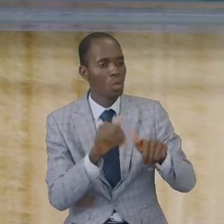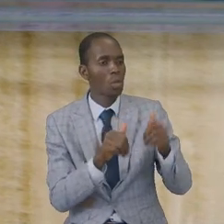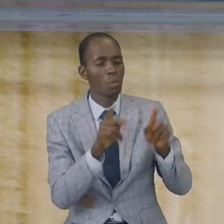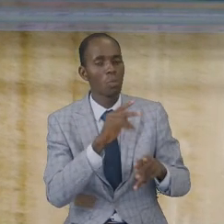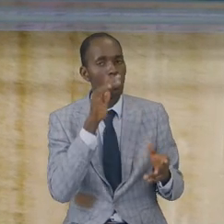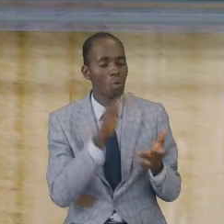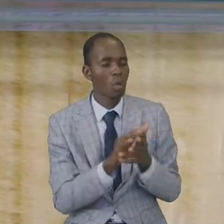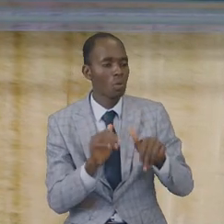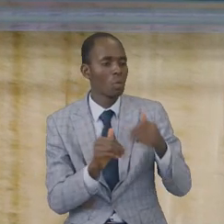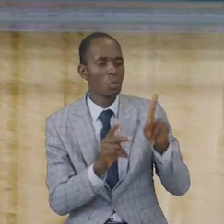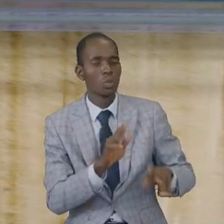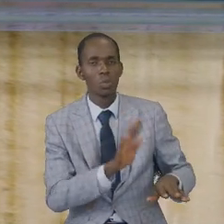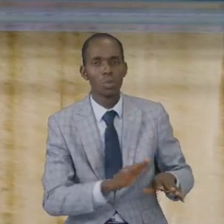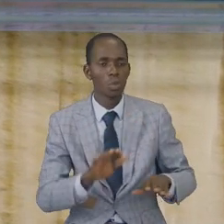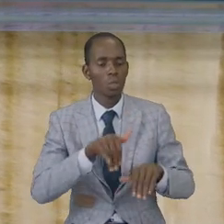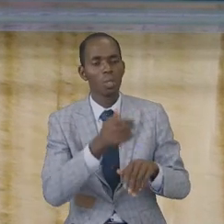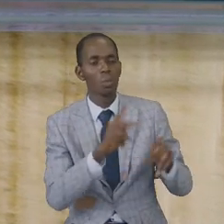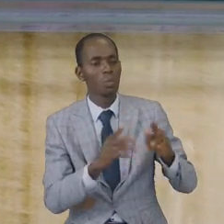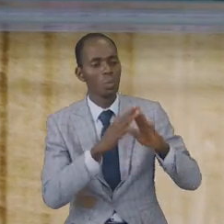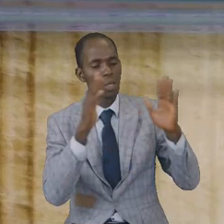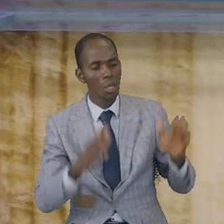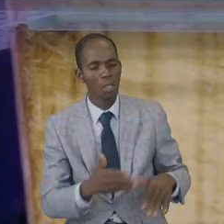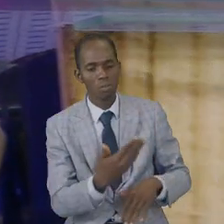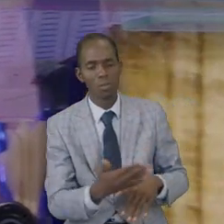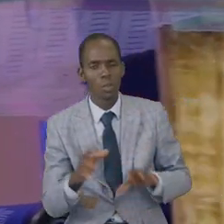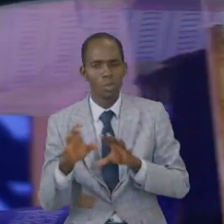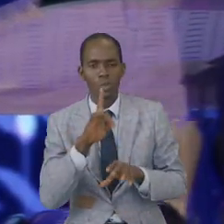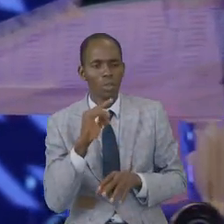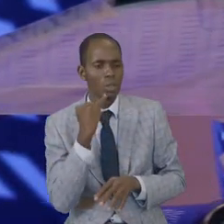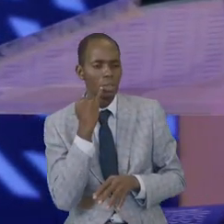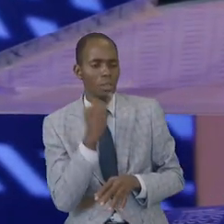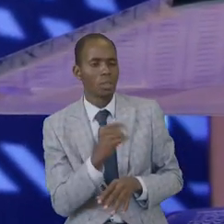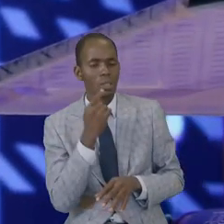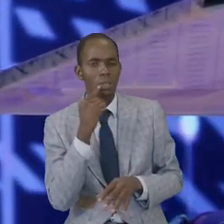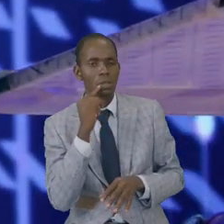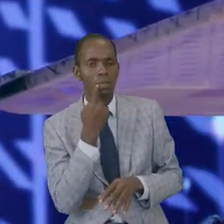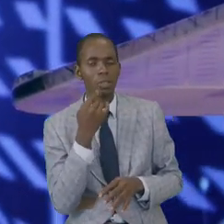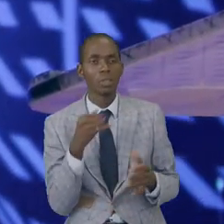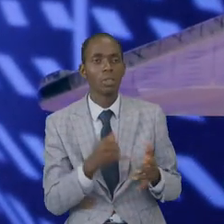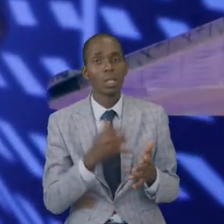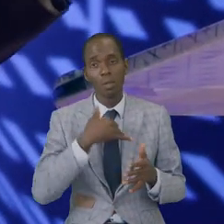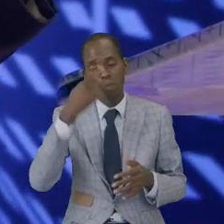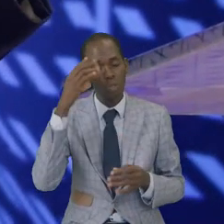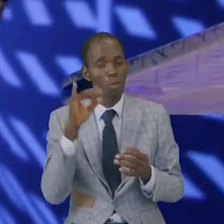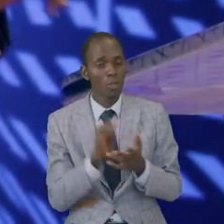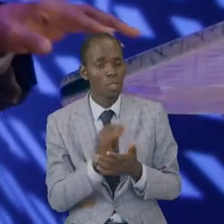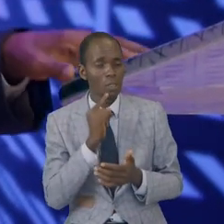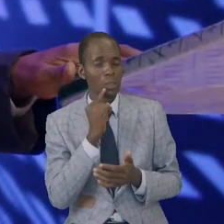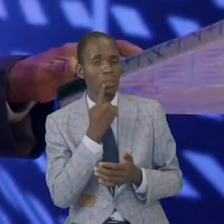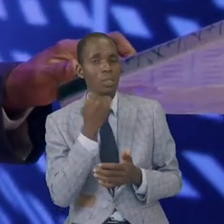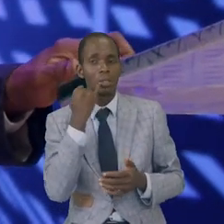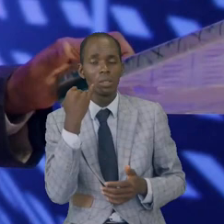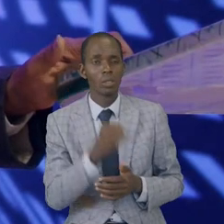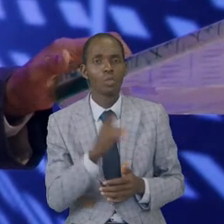wife, their children, their position, do you envy them? And because of that envy, you have